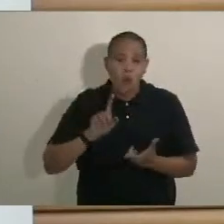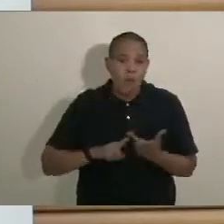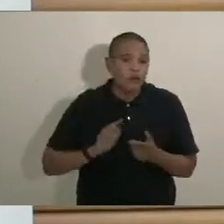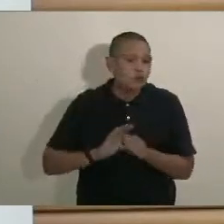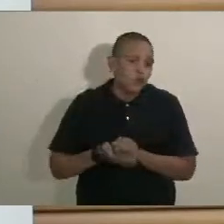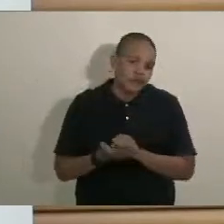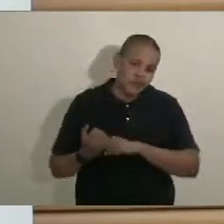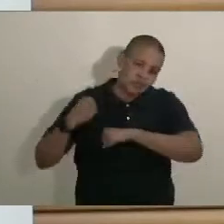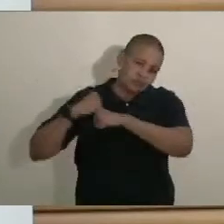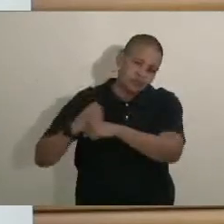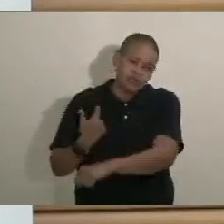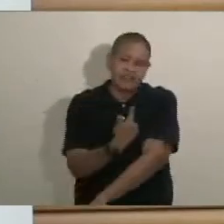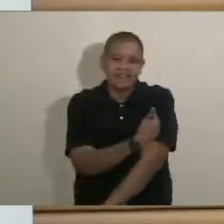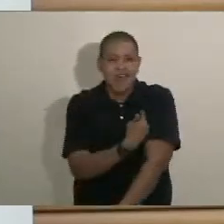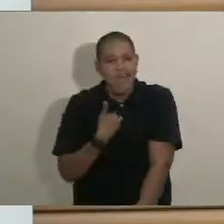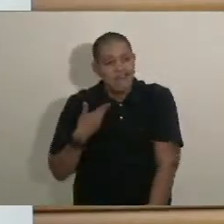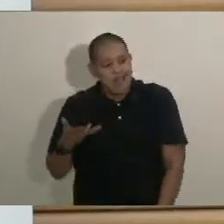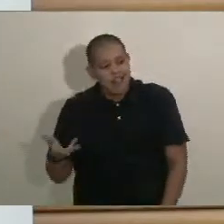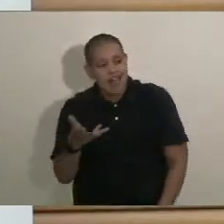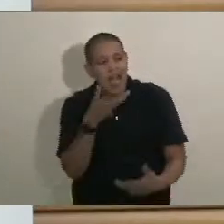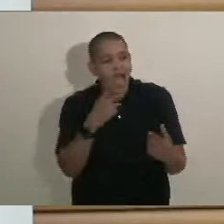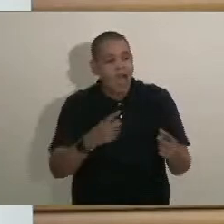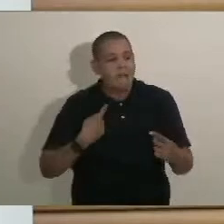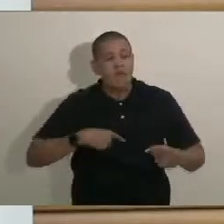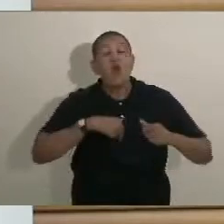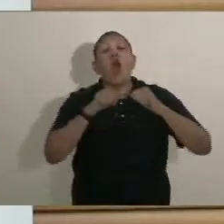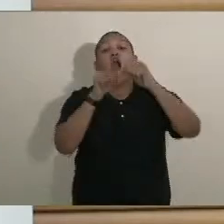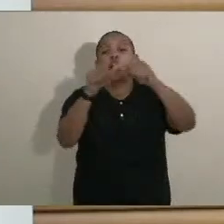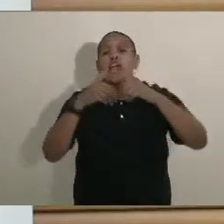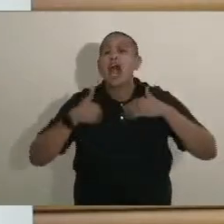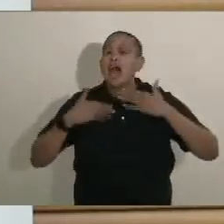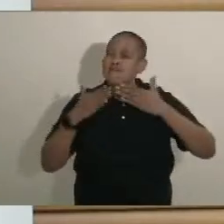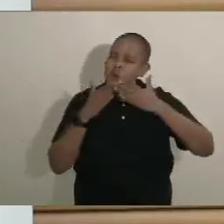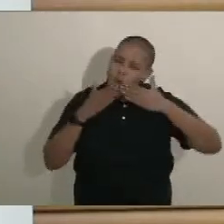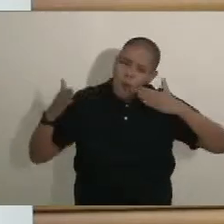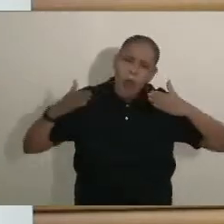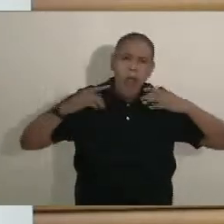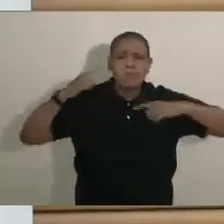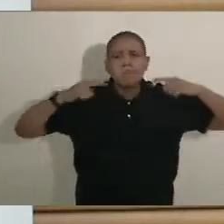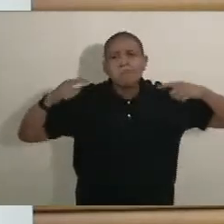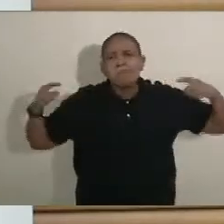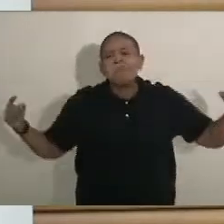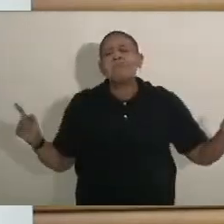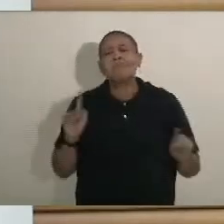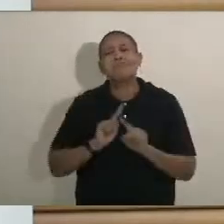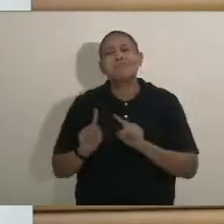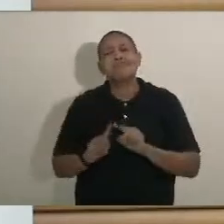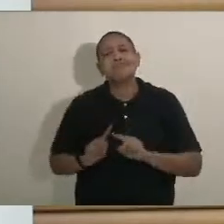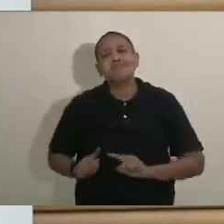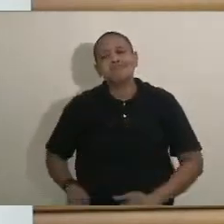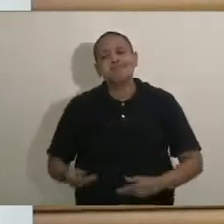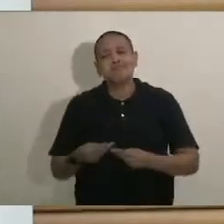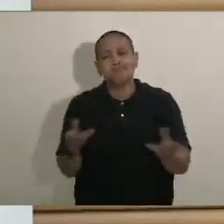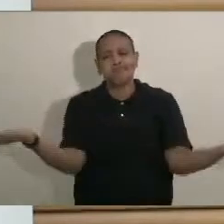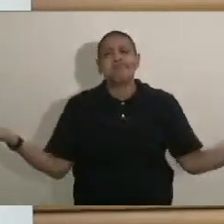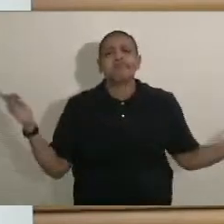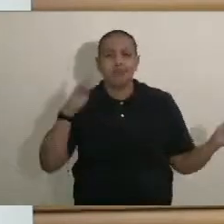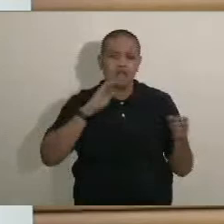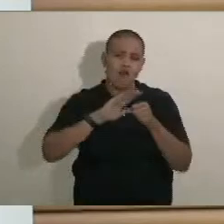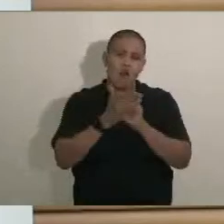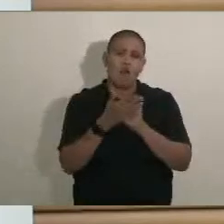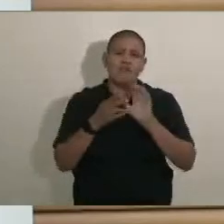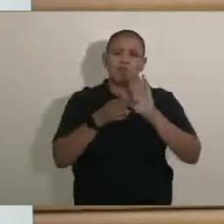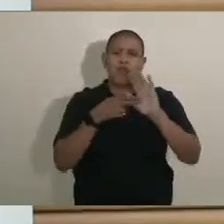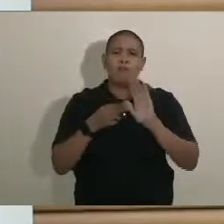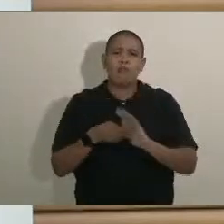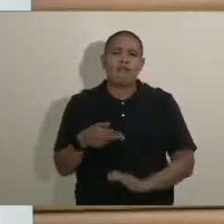COVID-19. We continue to have a wide cross-section distribution of COVID-19